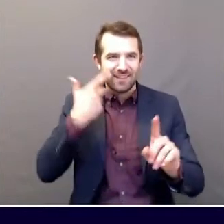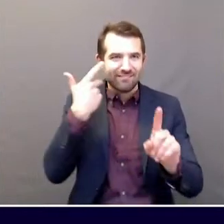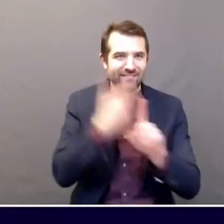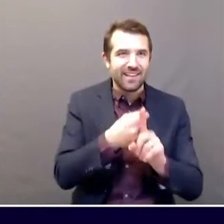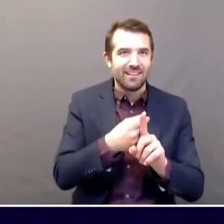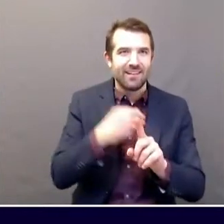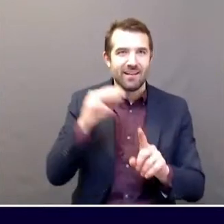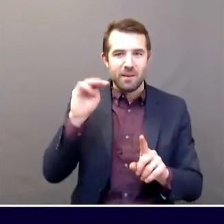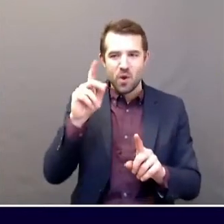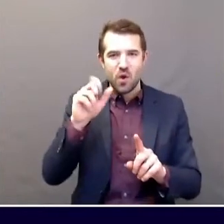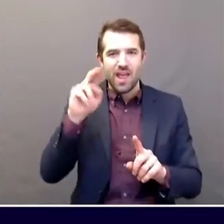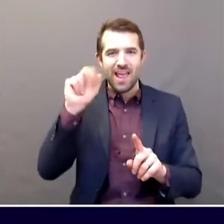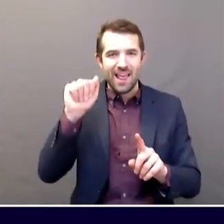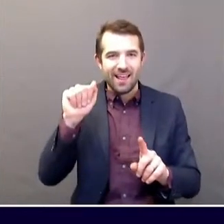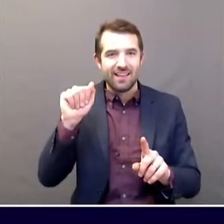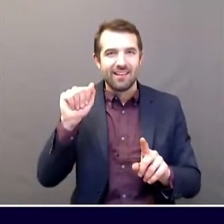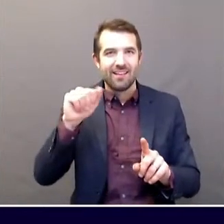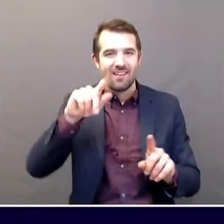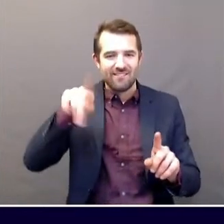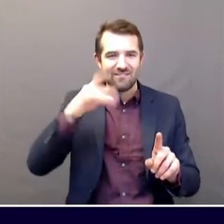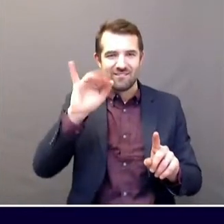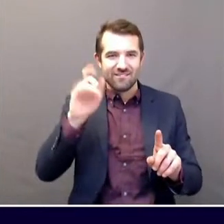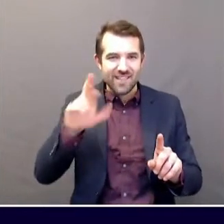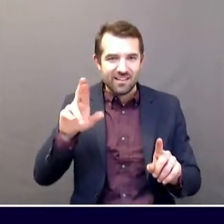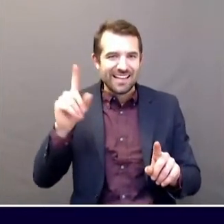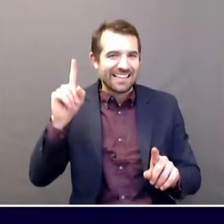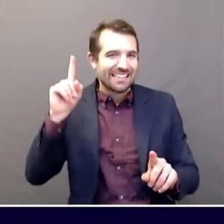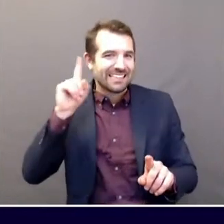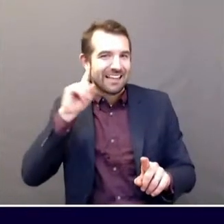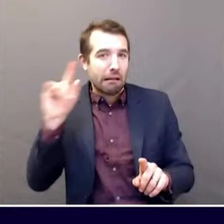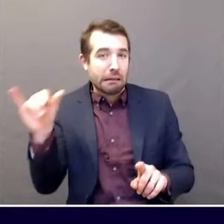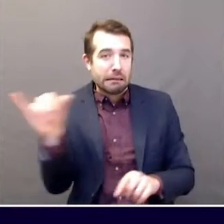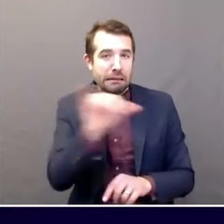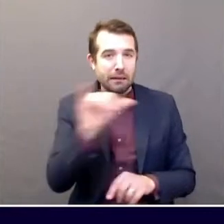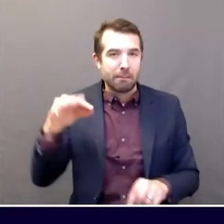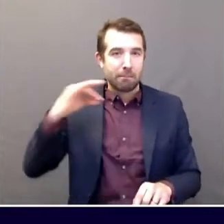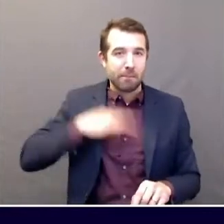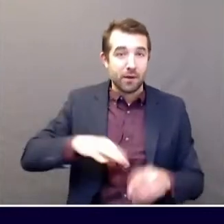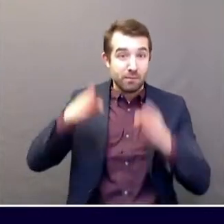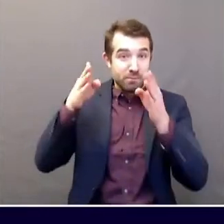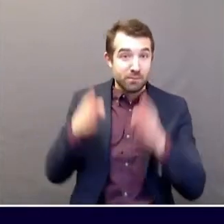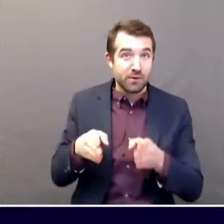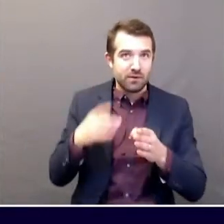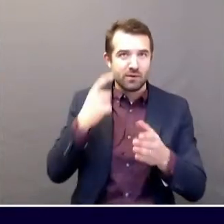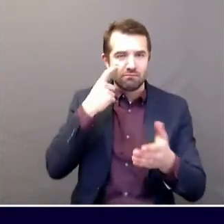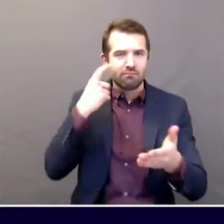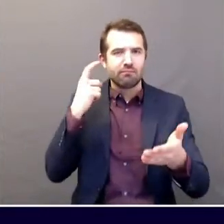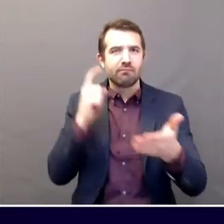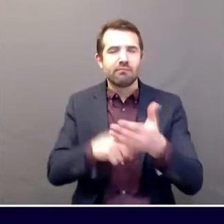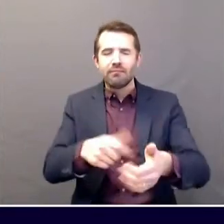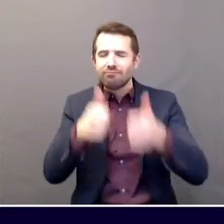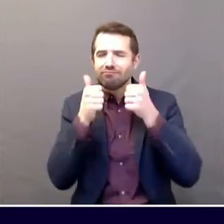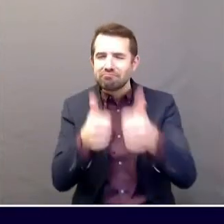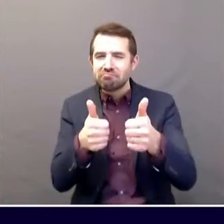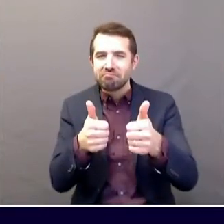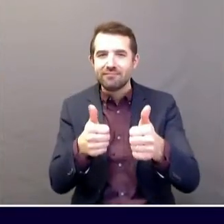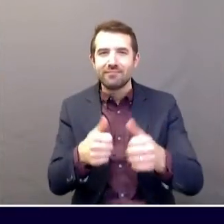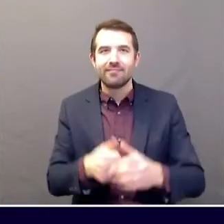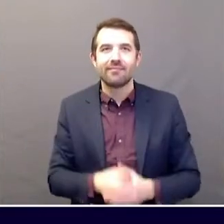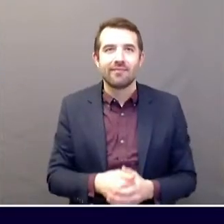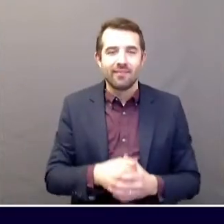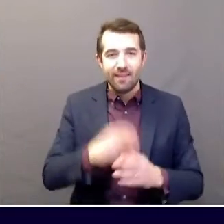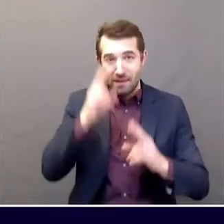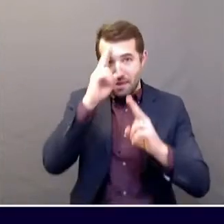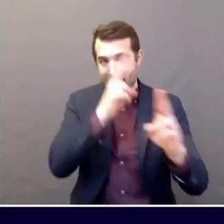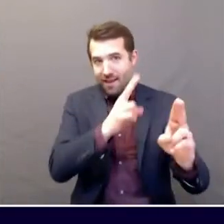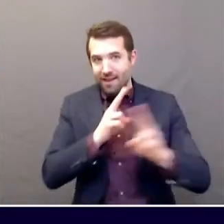Maine. Thank you. It's an honor. It is an honor. So, very good. Well, thank you, Governor. I was not a